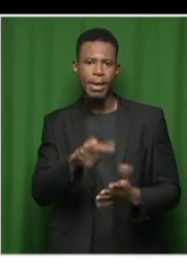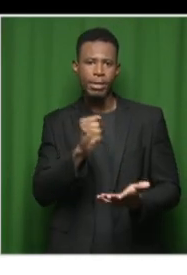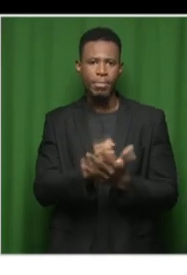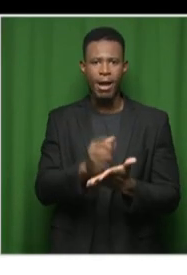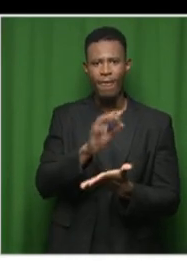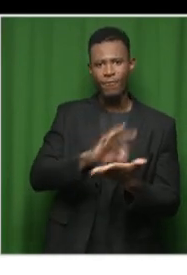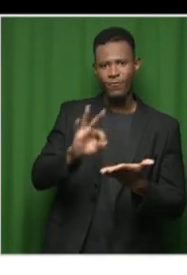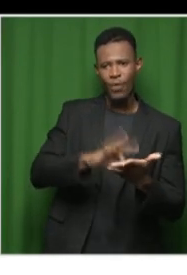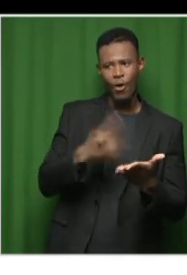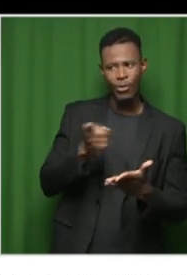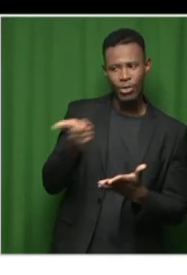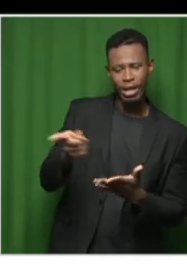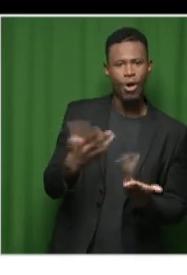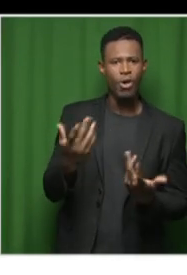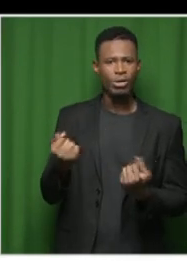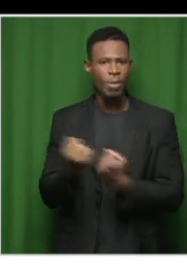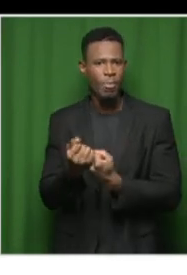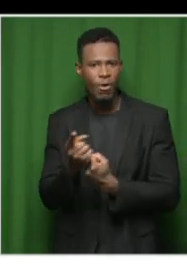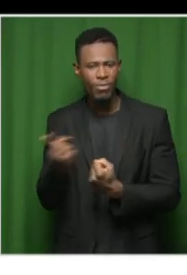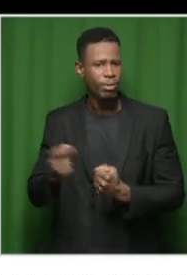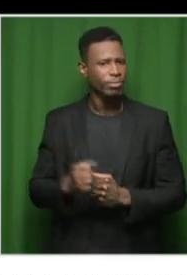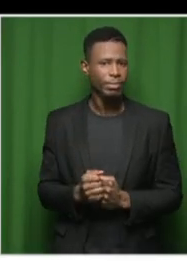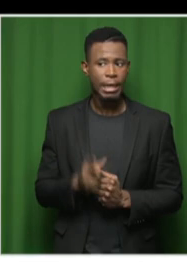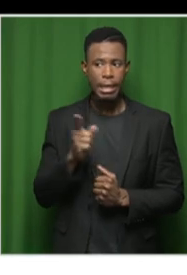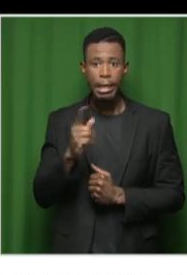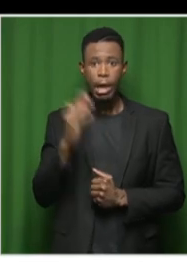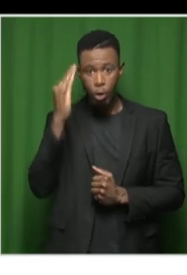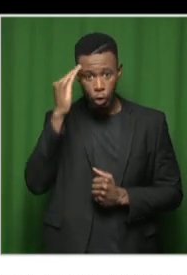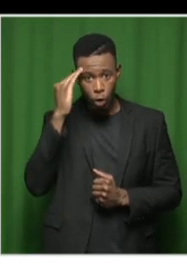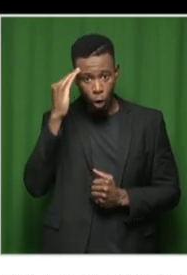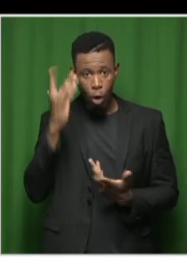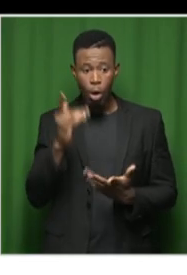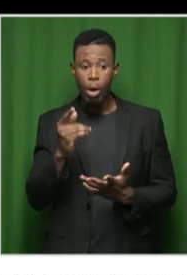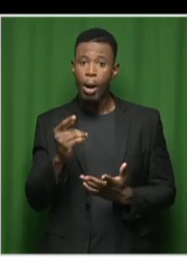or correspondence to understand what the problems were.